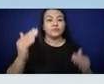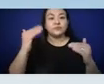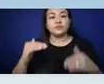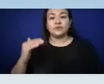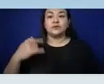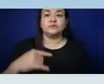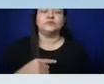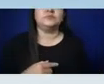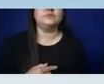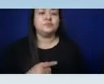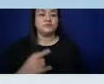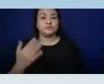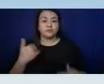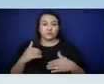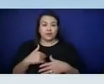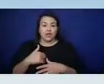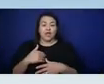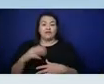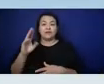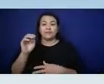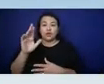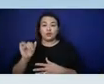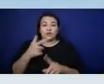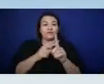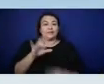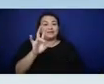educators and daycare workers and other staff.